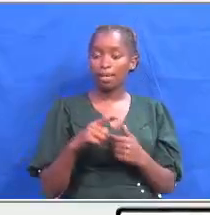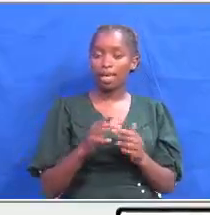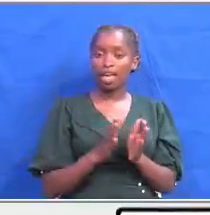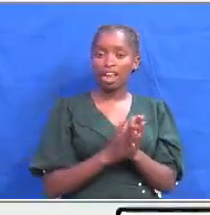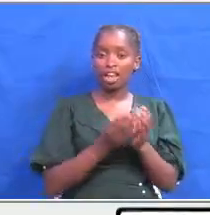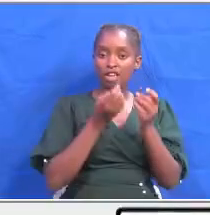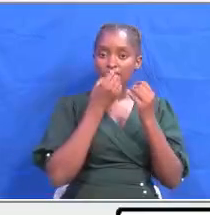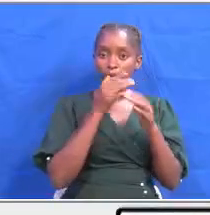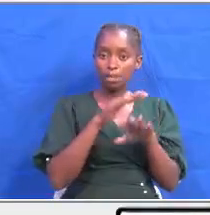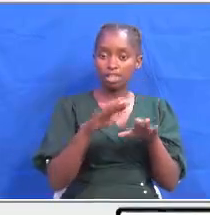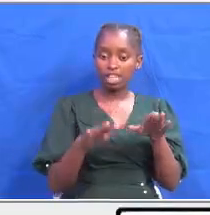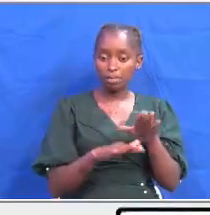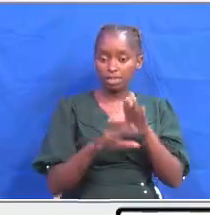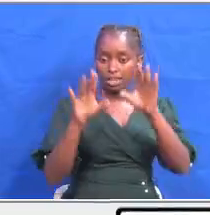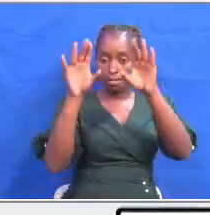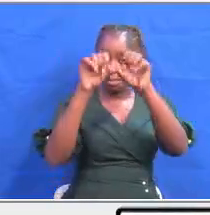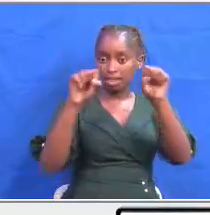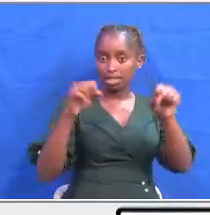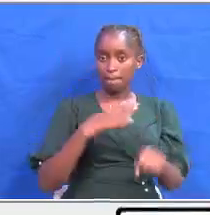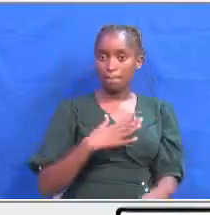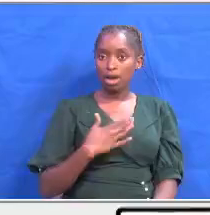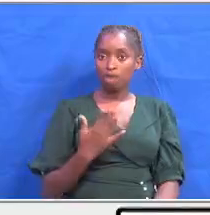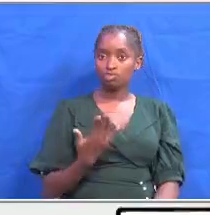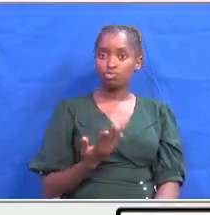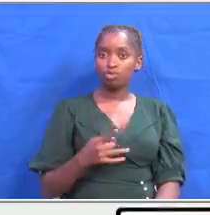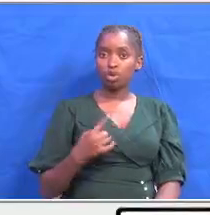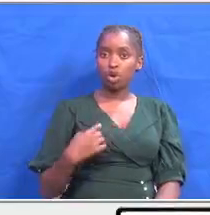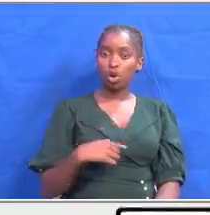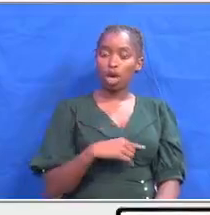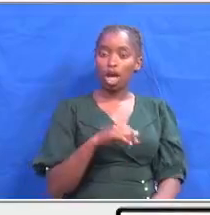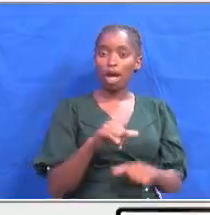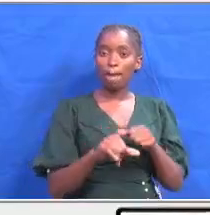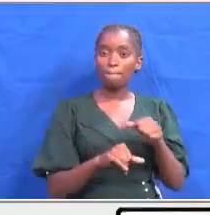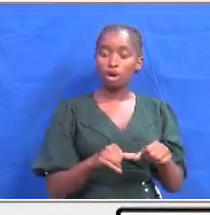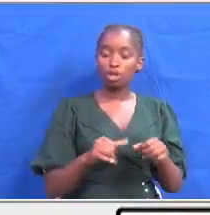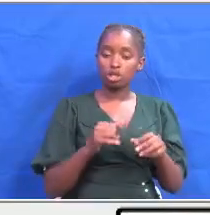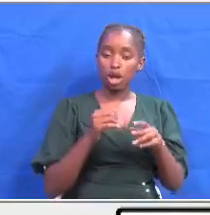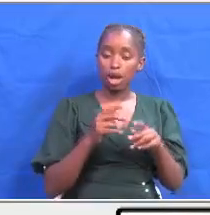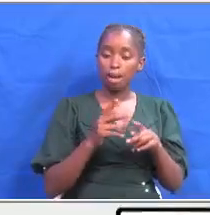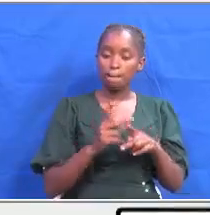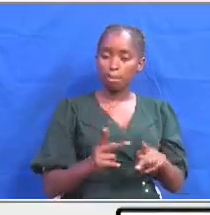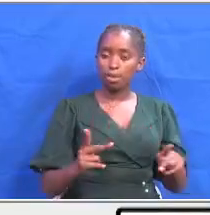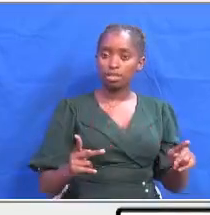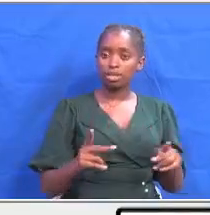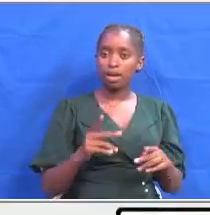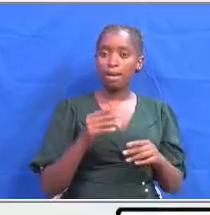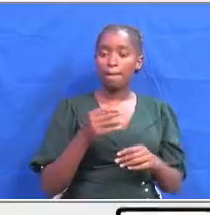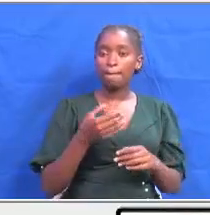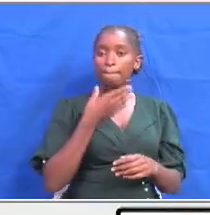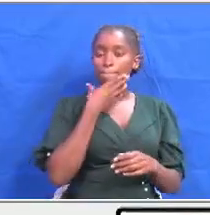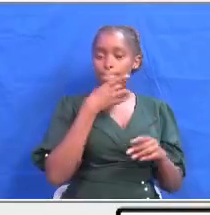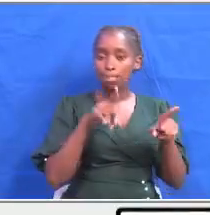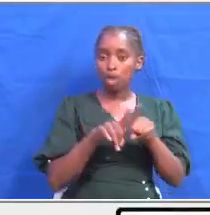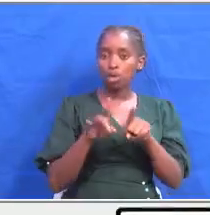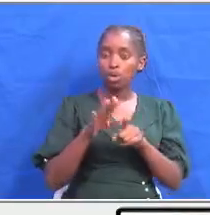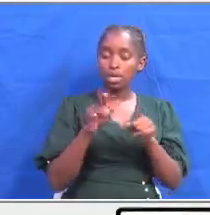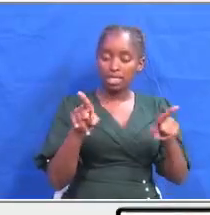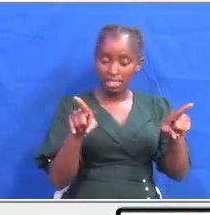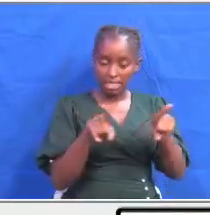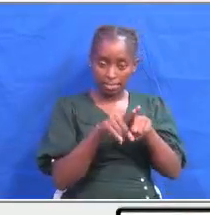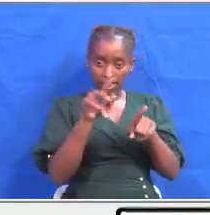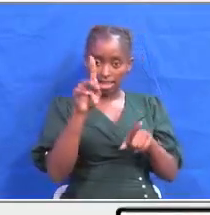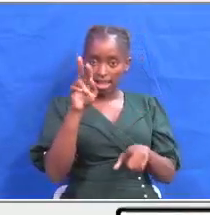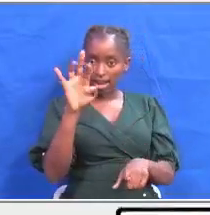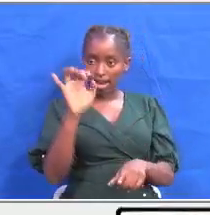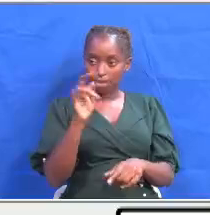deputy president, will be about the property of your brother. KRA will be coming in to ask the source